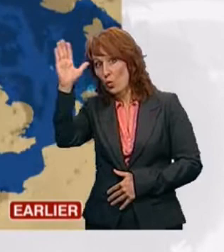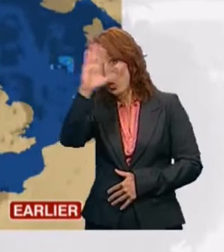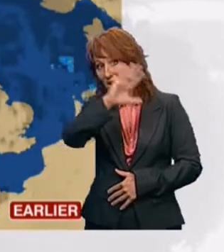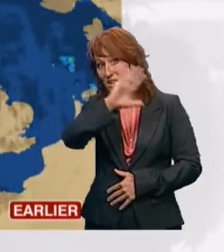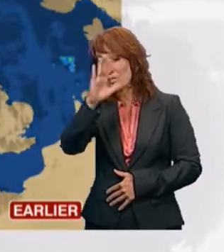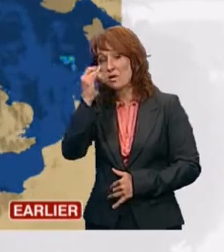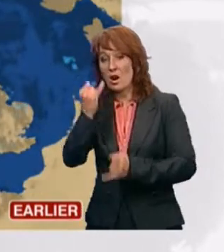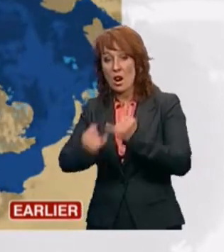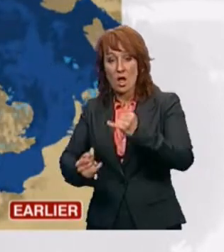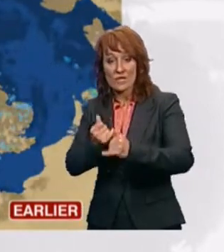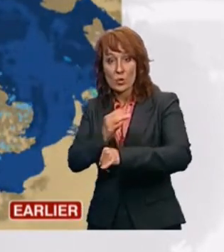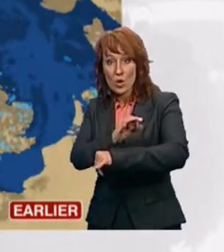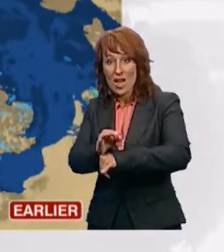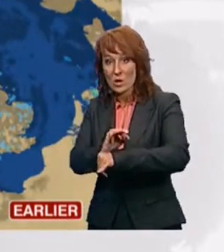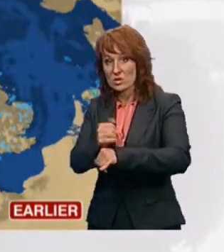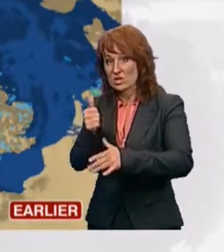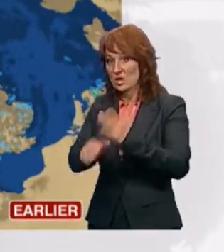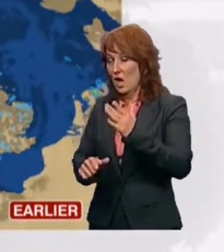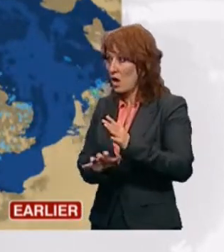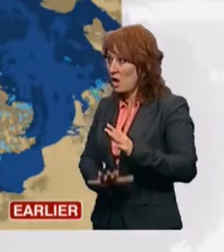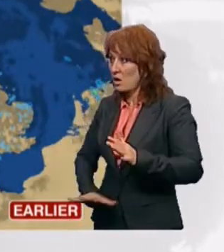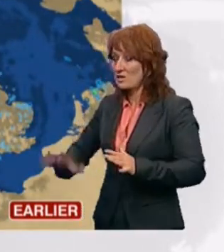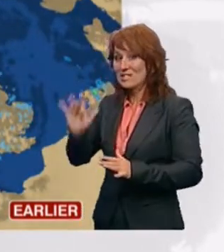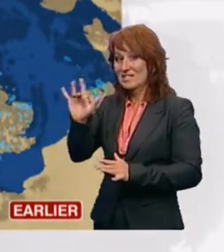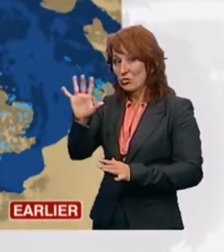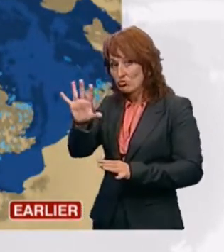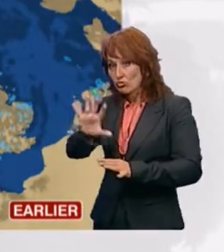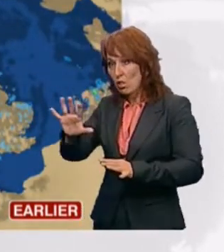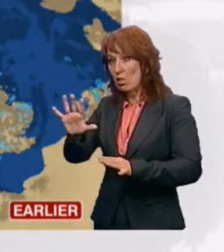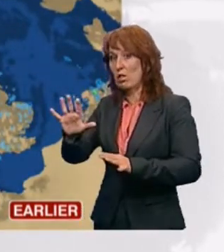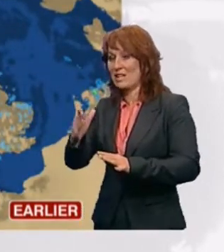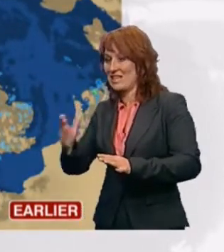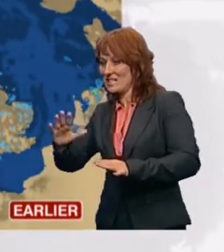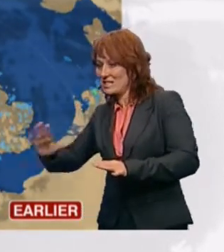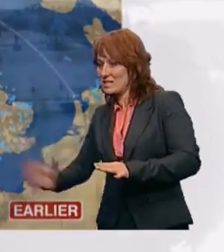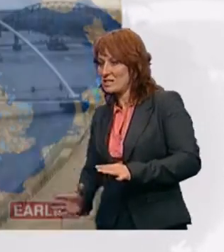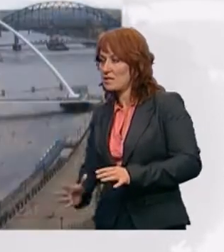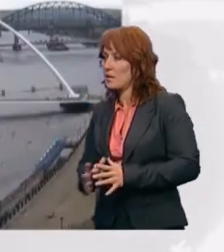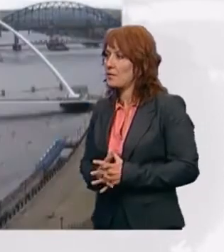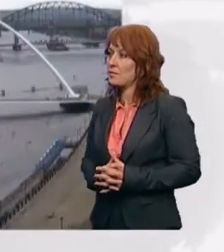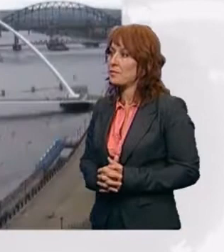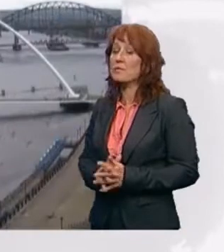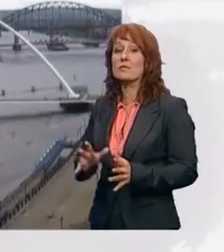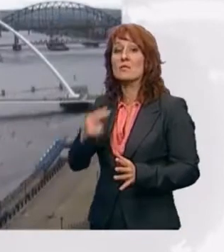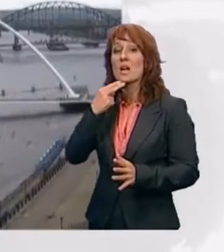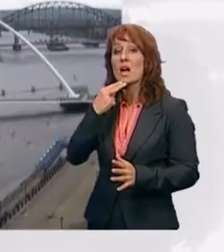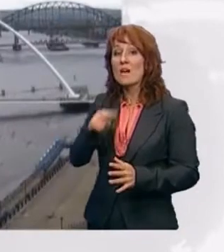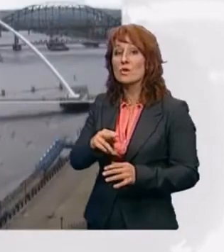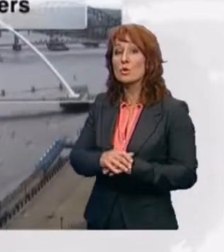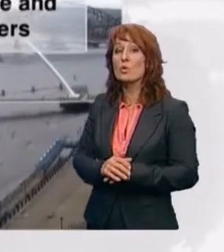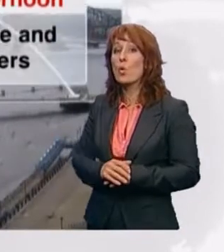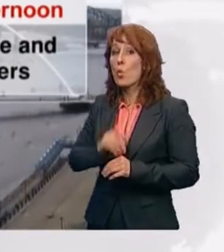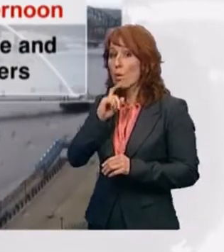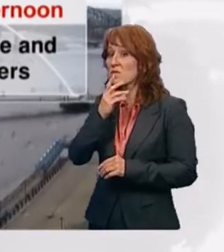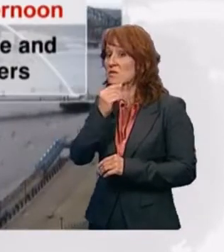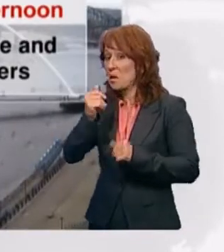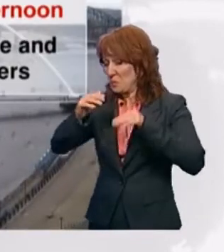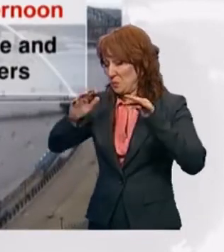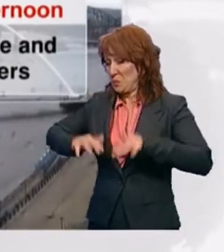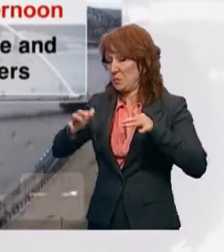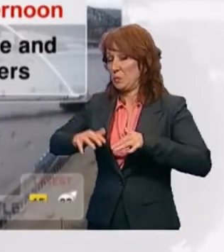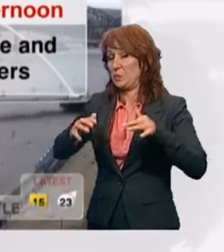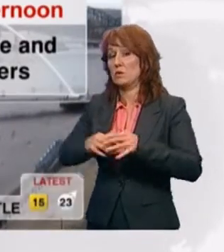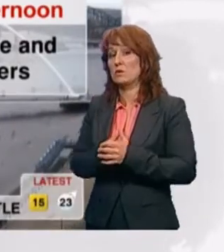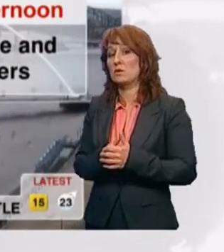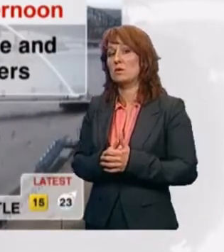few hours, some have been developing across central and eastern parts of the UK. And by this afternoon, there will be some quite hefty downpours around, but